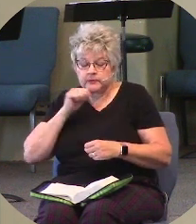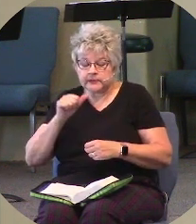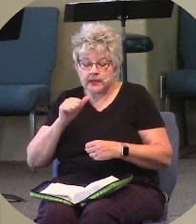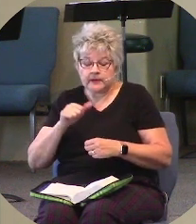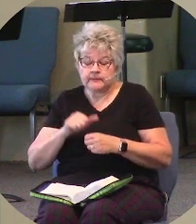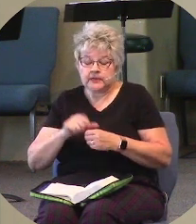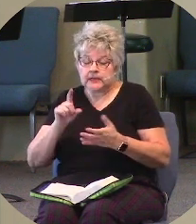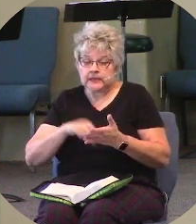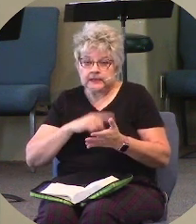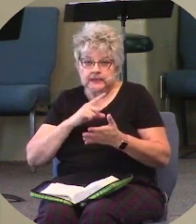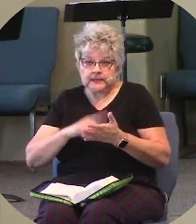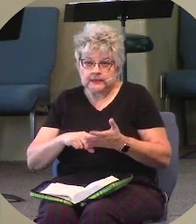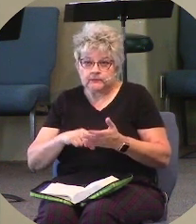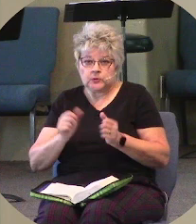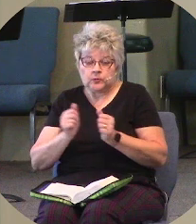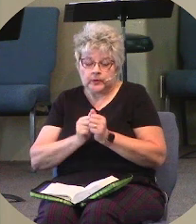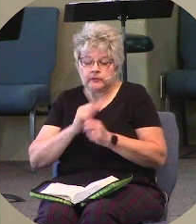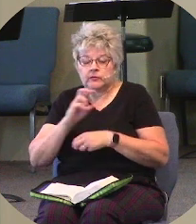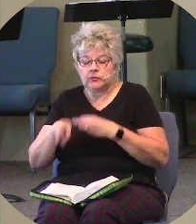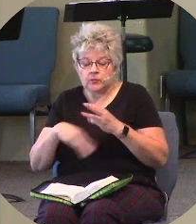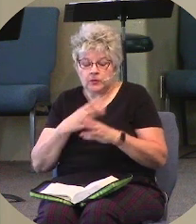along with the world.